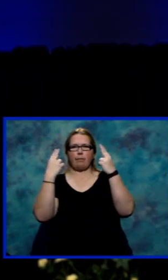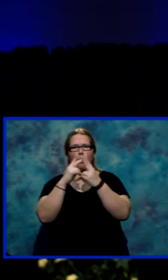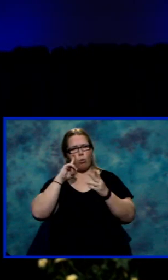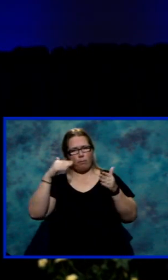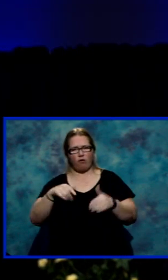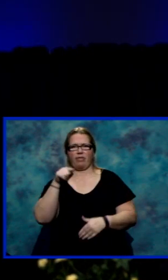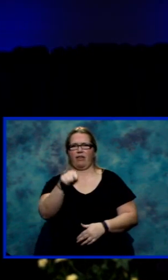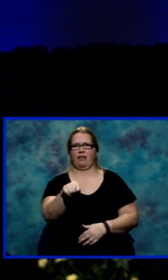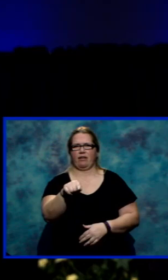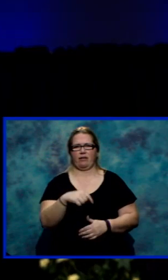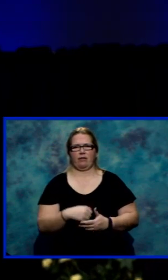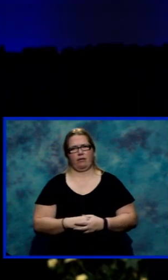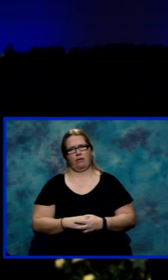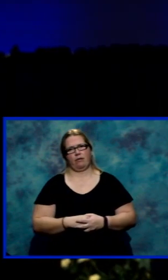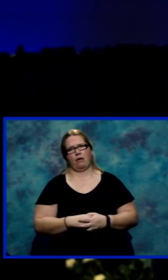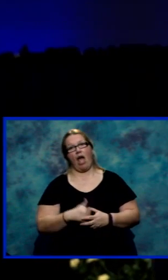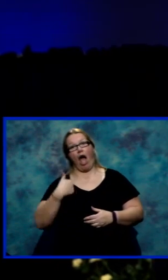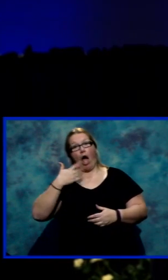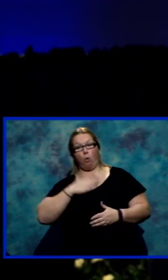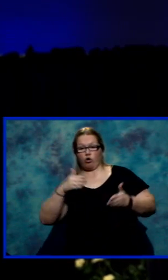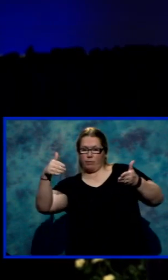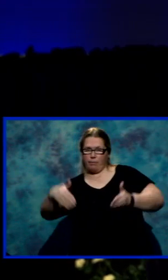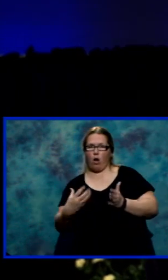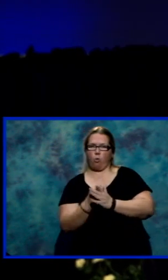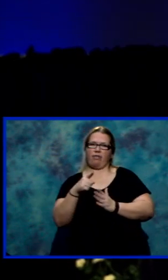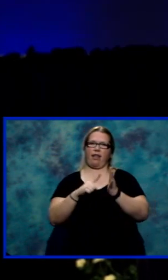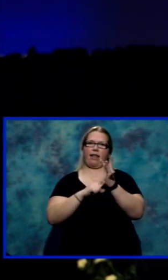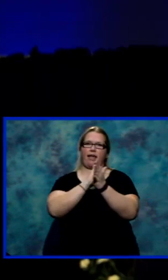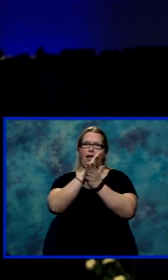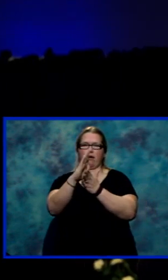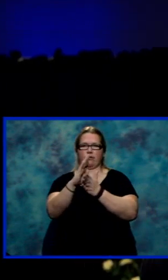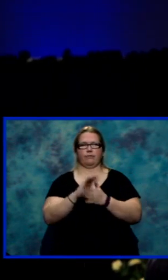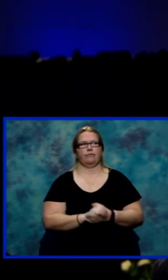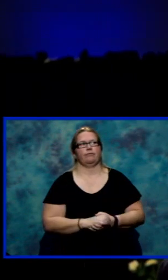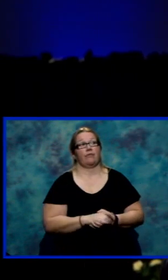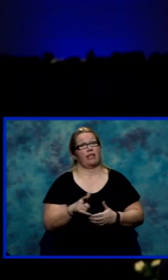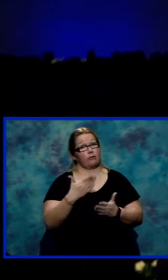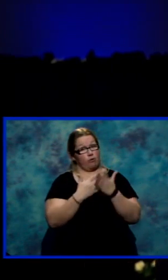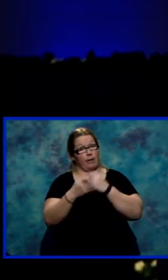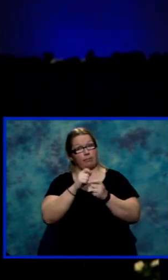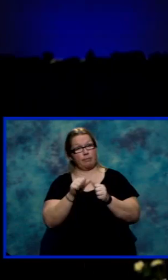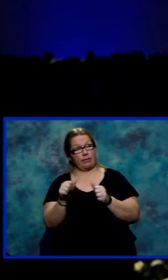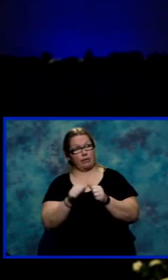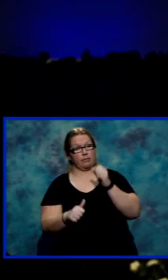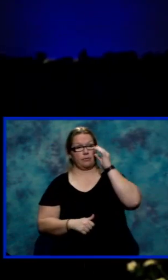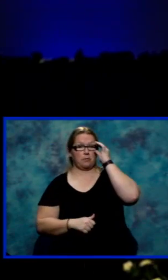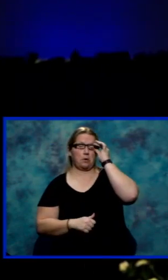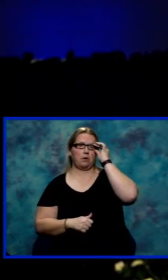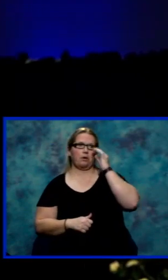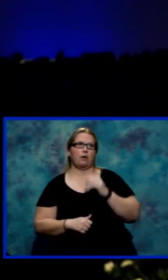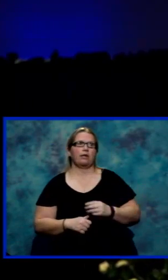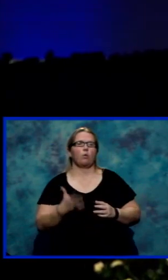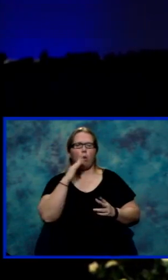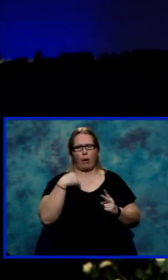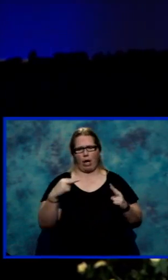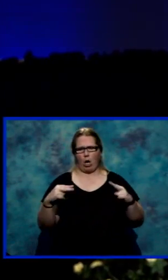buried. And I want to be buried next to her." Well, the story gets better. Because you see, when we're looking at each